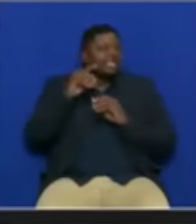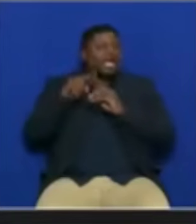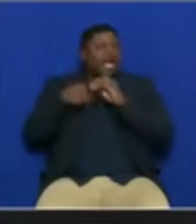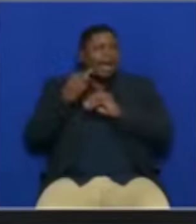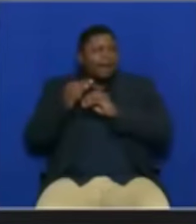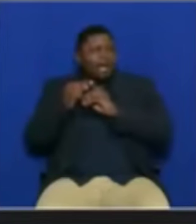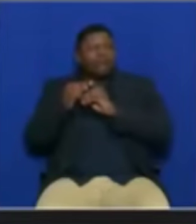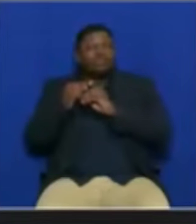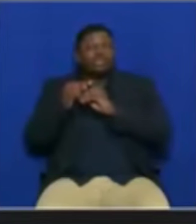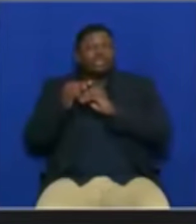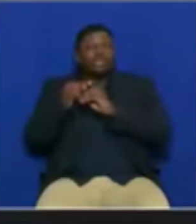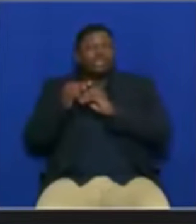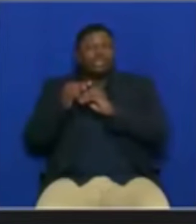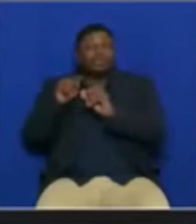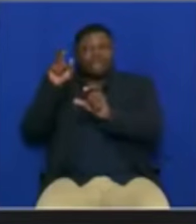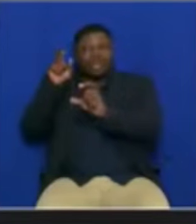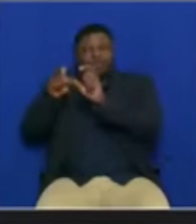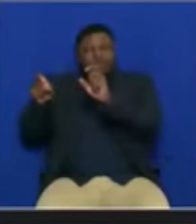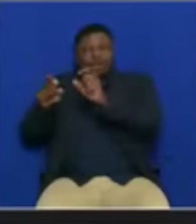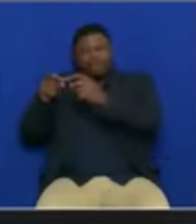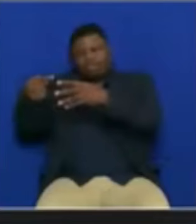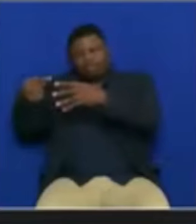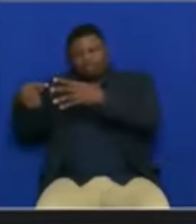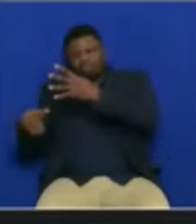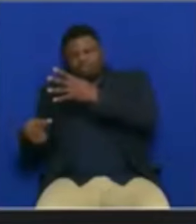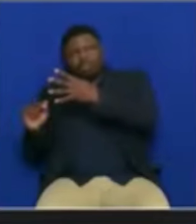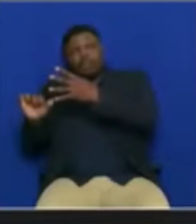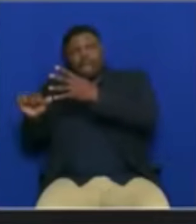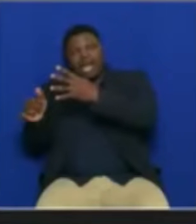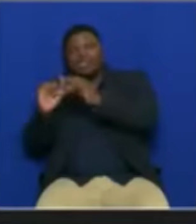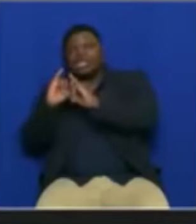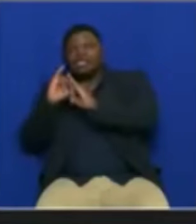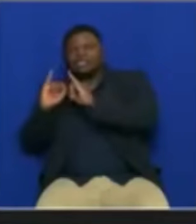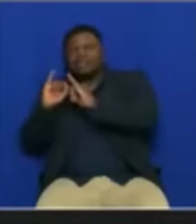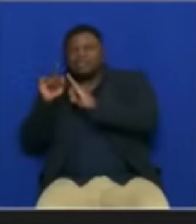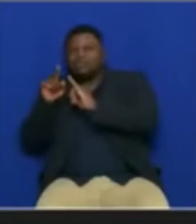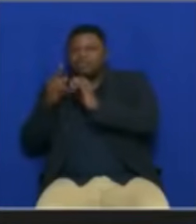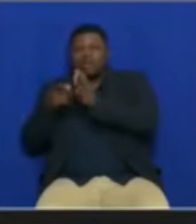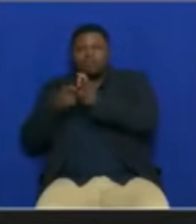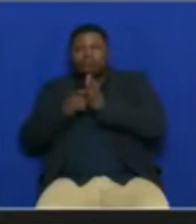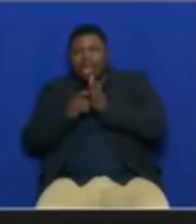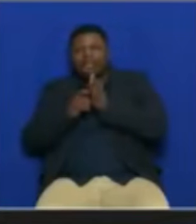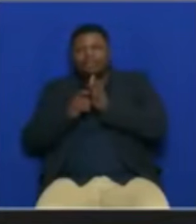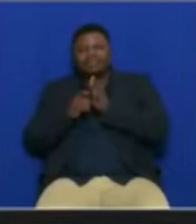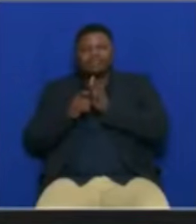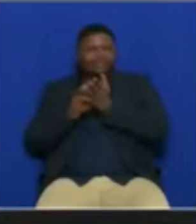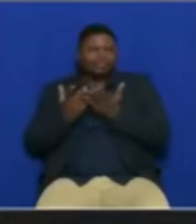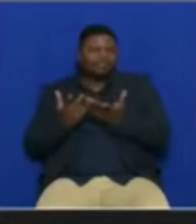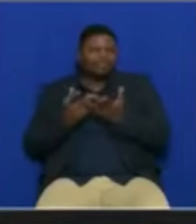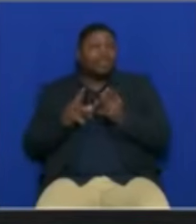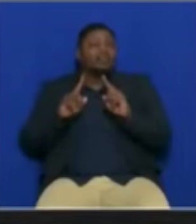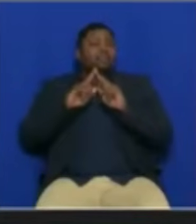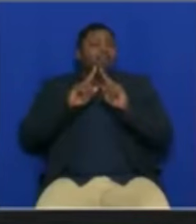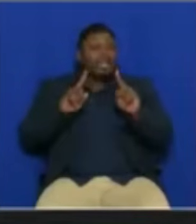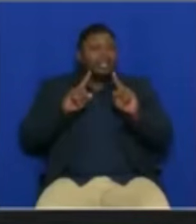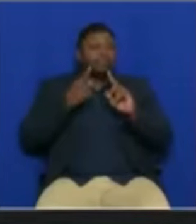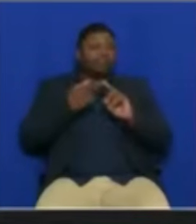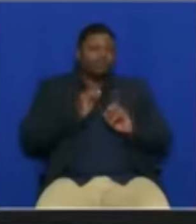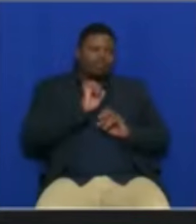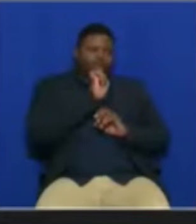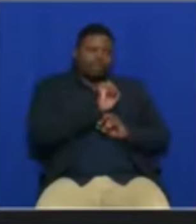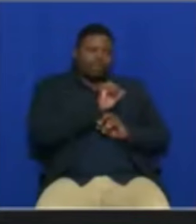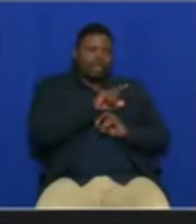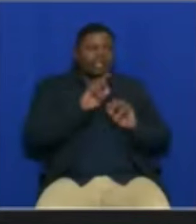requested because in your investigation you came upon indicators that they